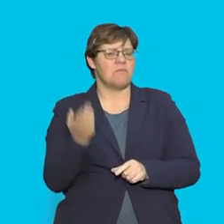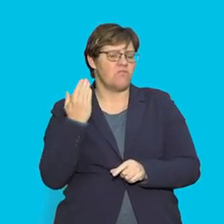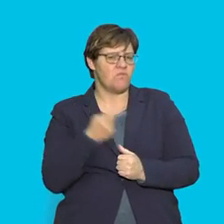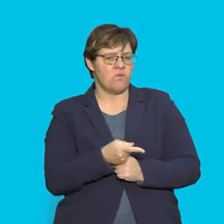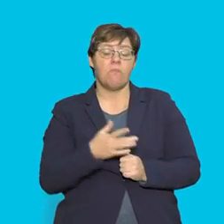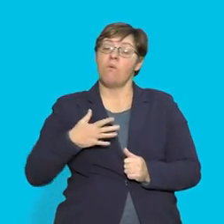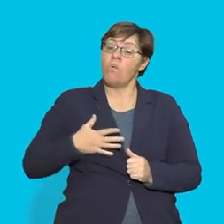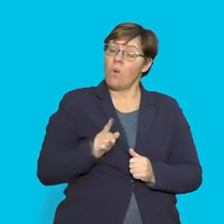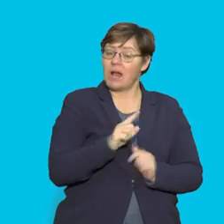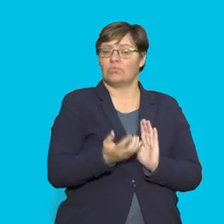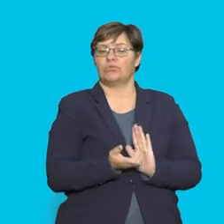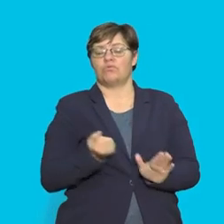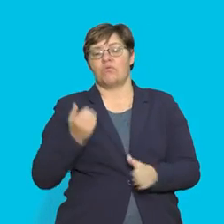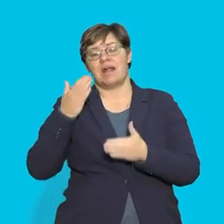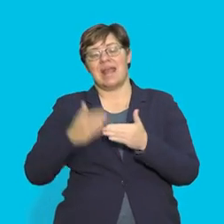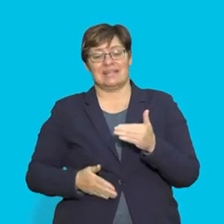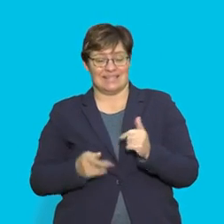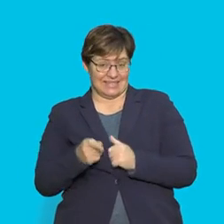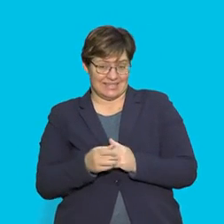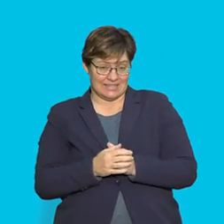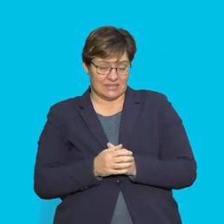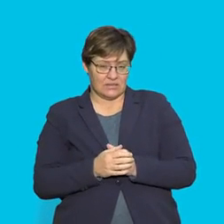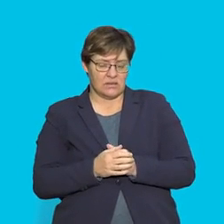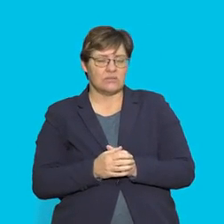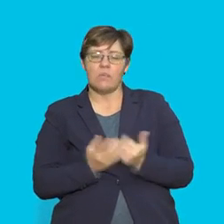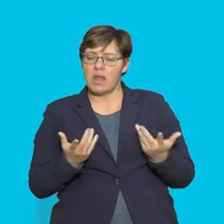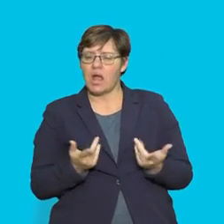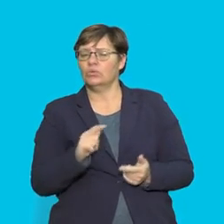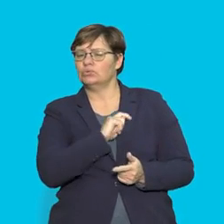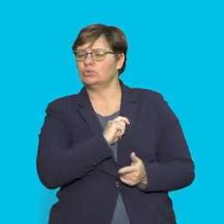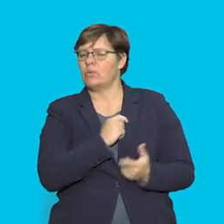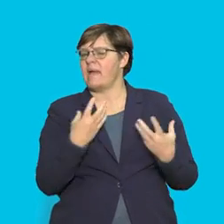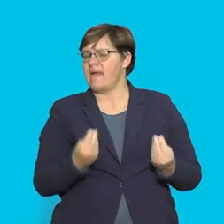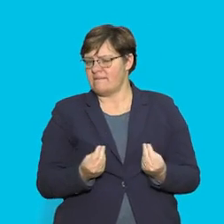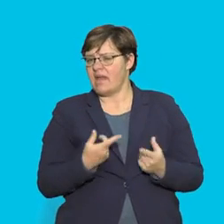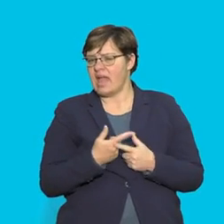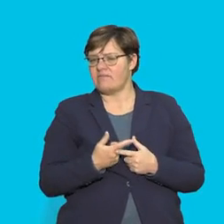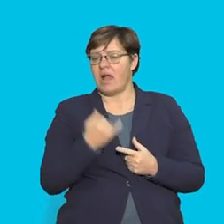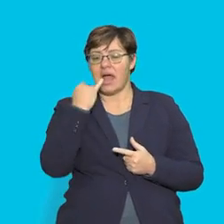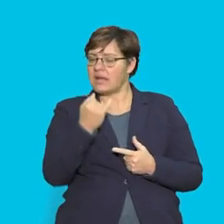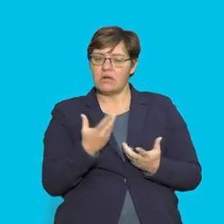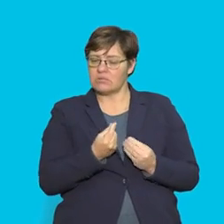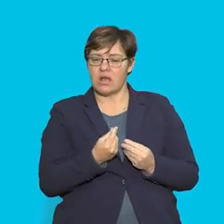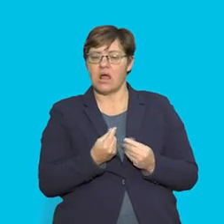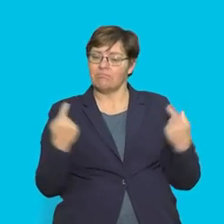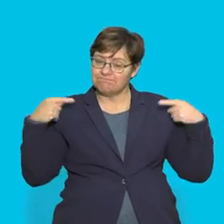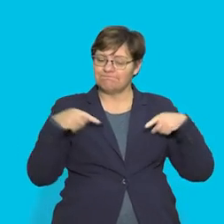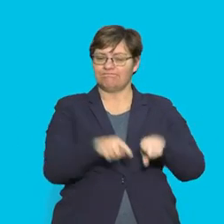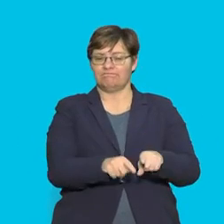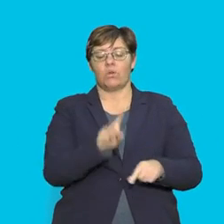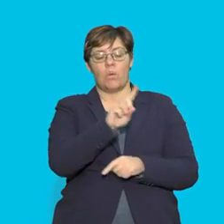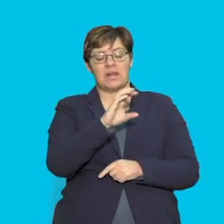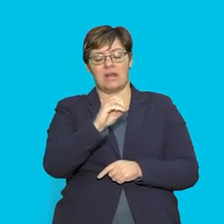it the same way as is, but he wants to withdraw at the end to say, how much would I really have if my idea was to